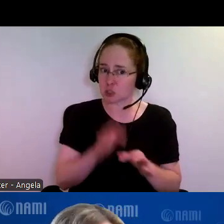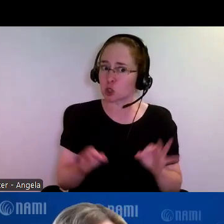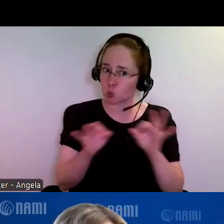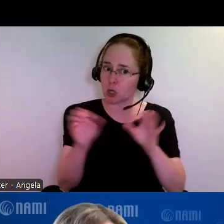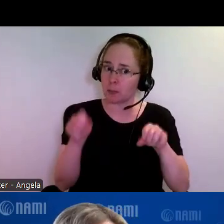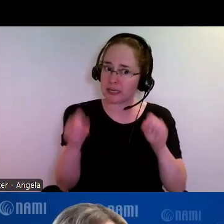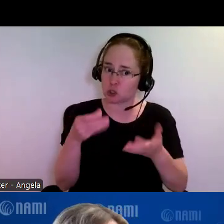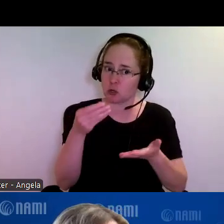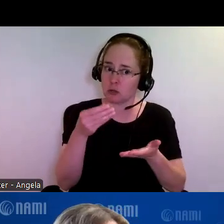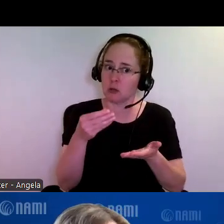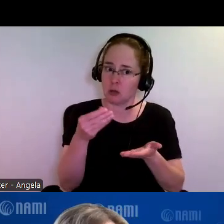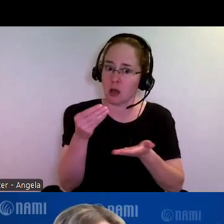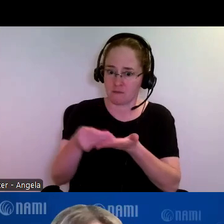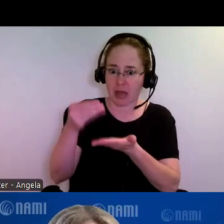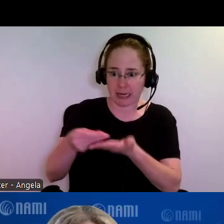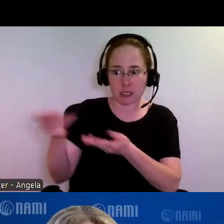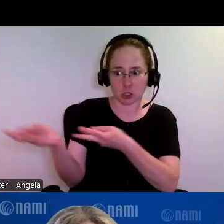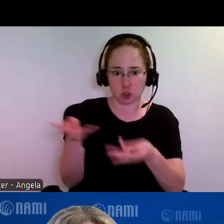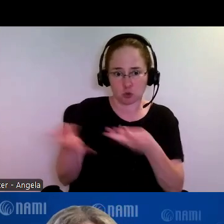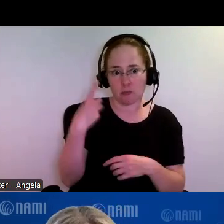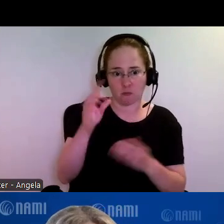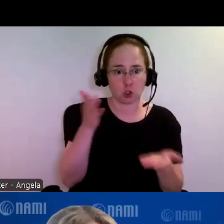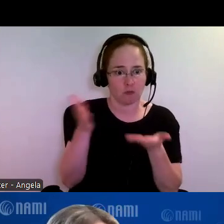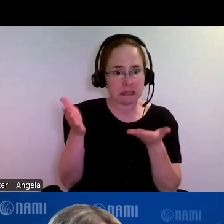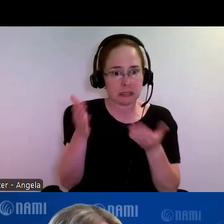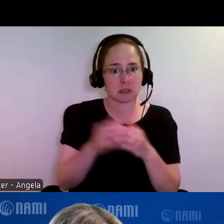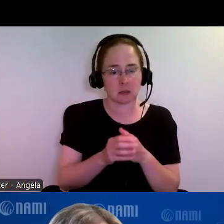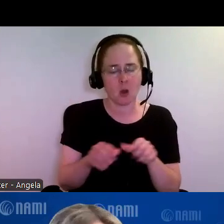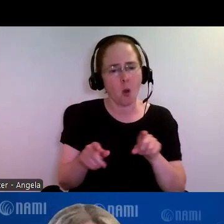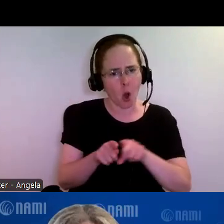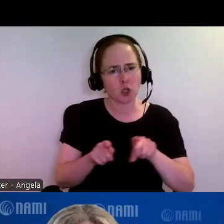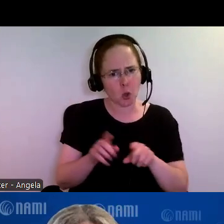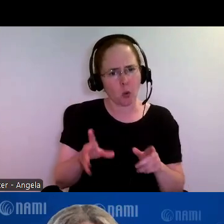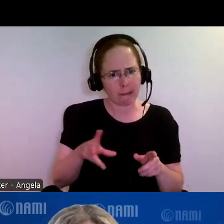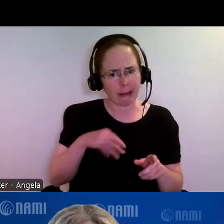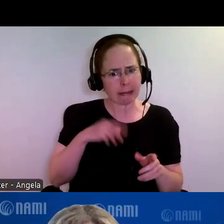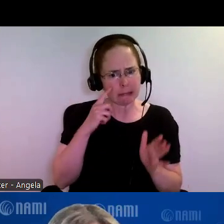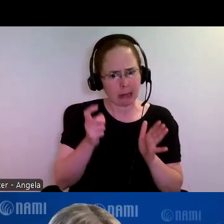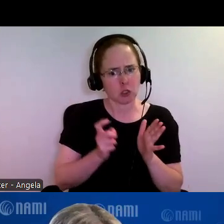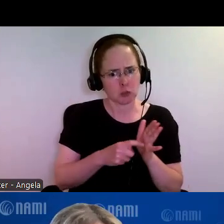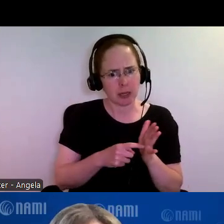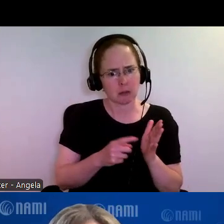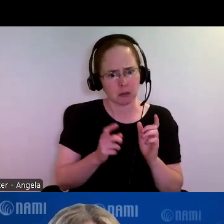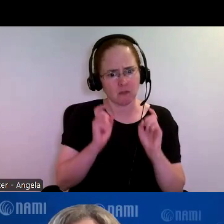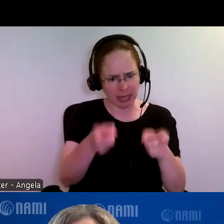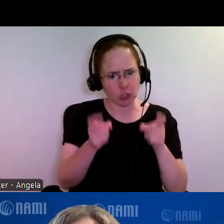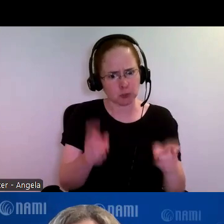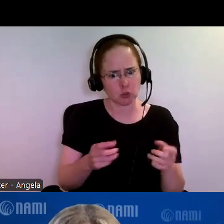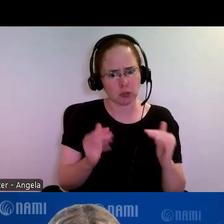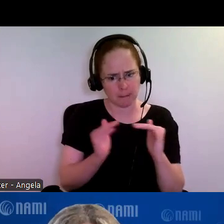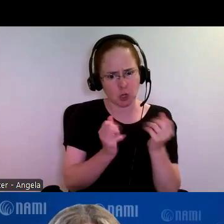potential financing stream for services, and also an acknowledgement of the contribution of peer support specialists